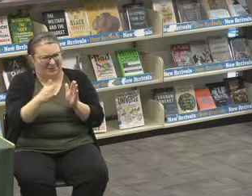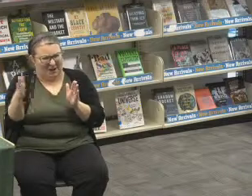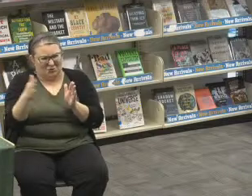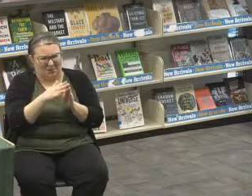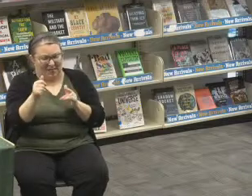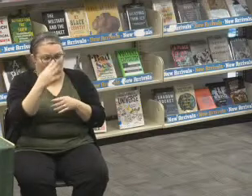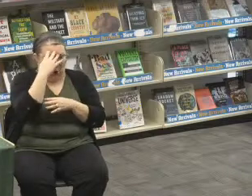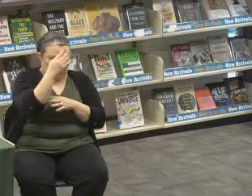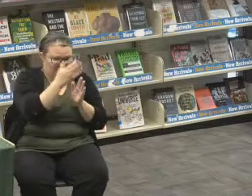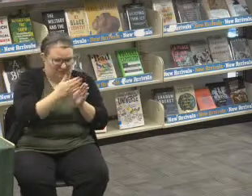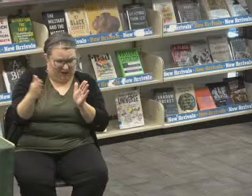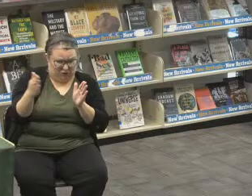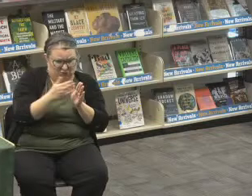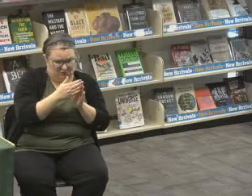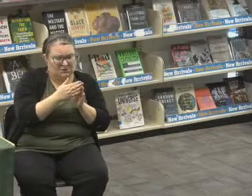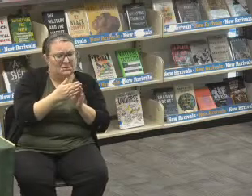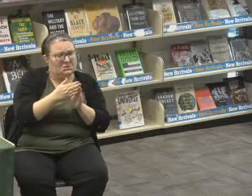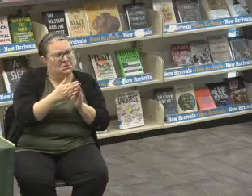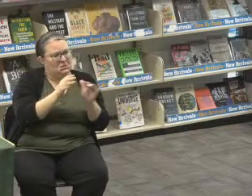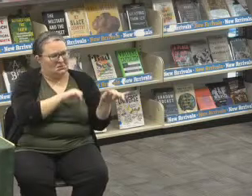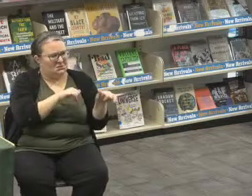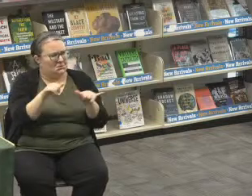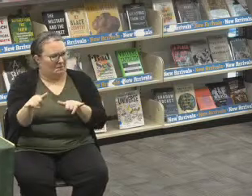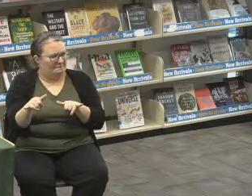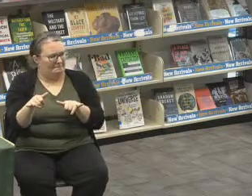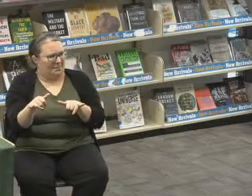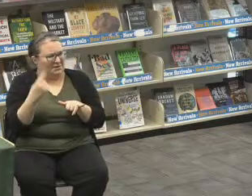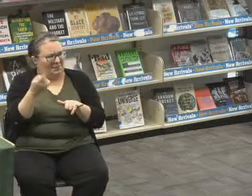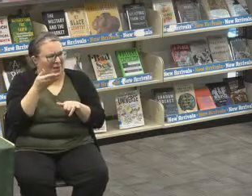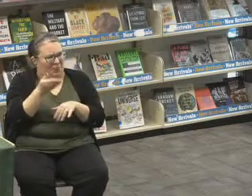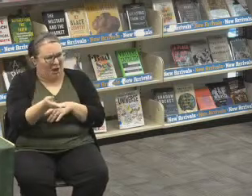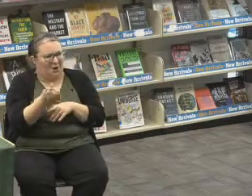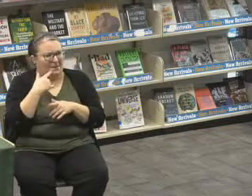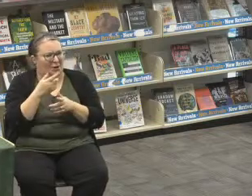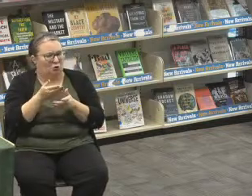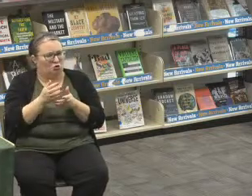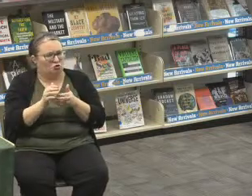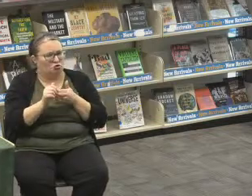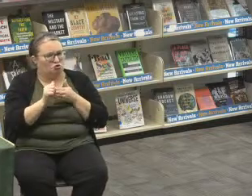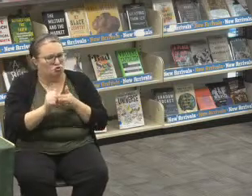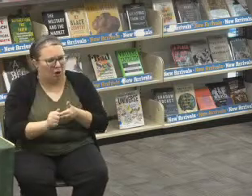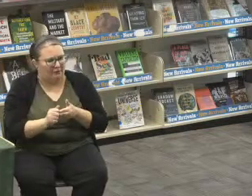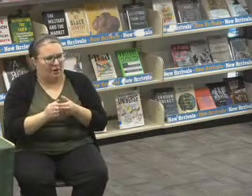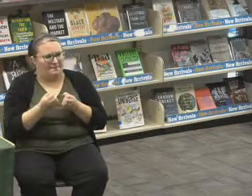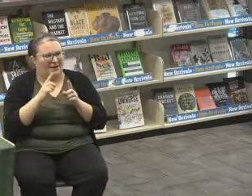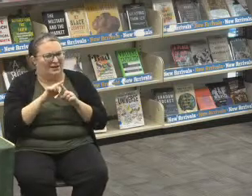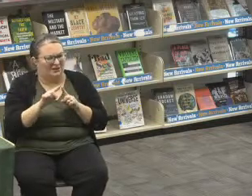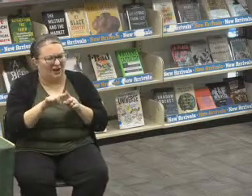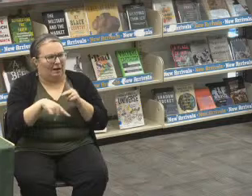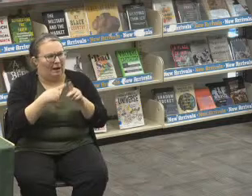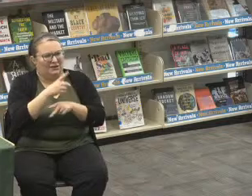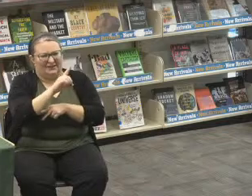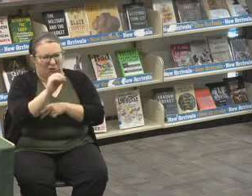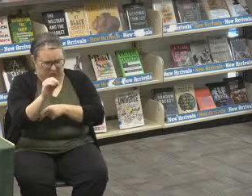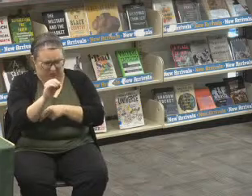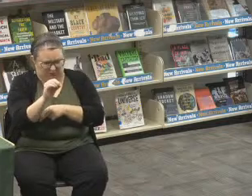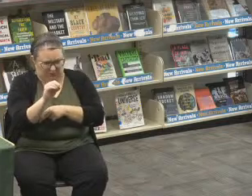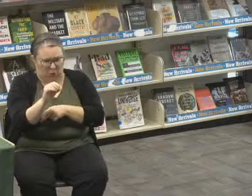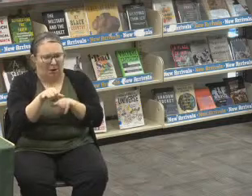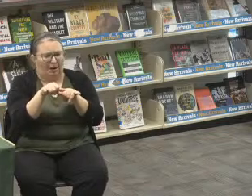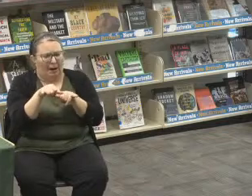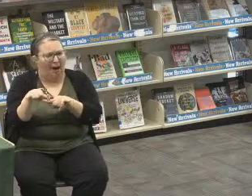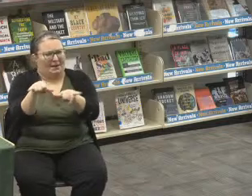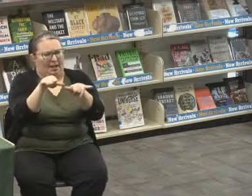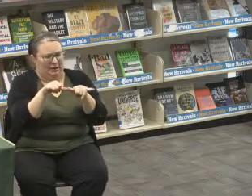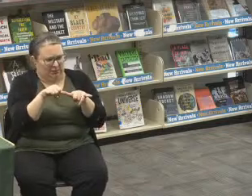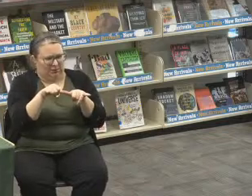autism spectrum, because there's something under here that might drive a number of different disorders, where there's a commonality. So I